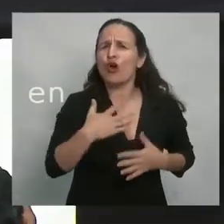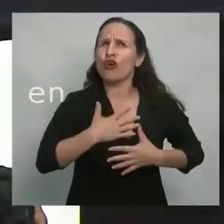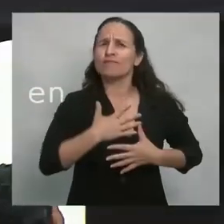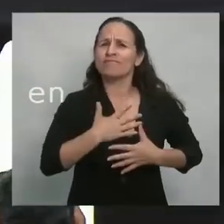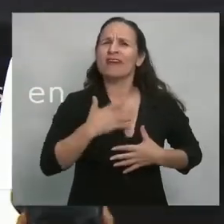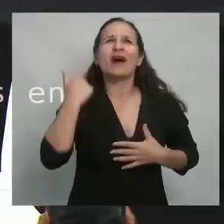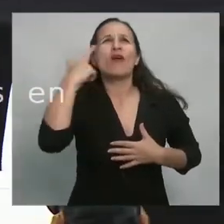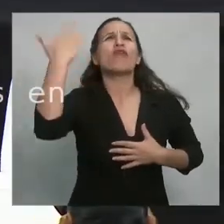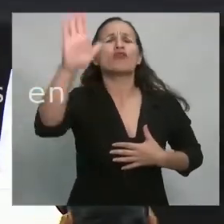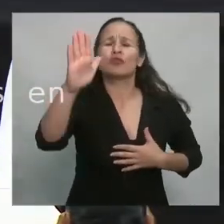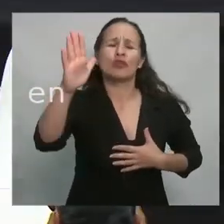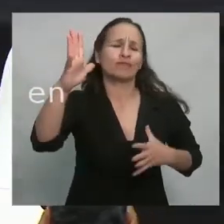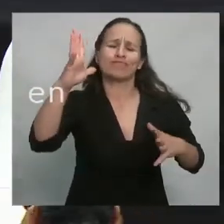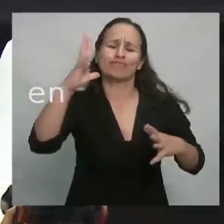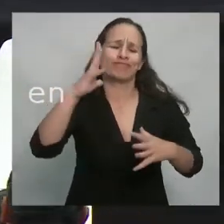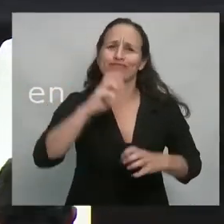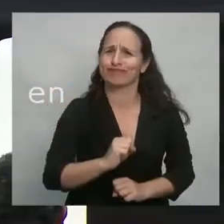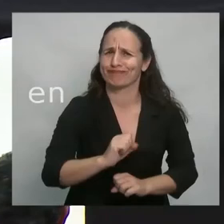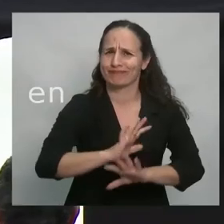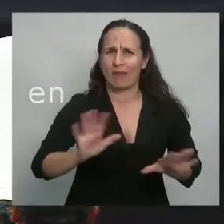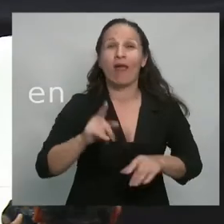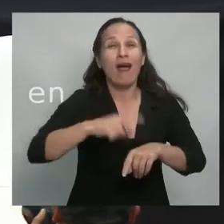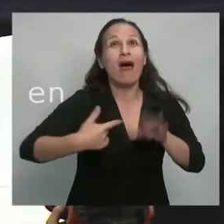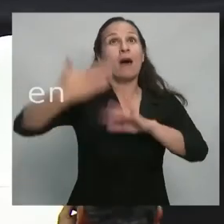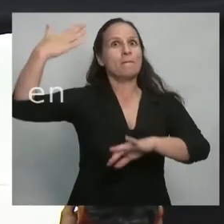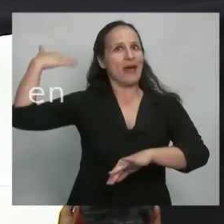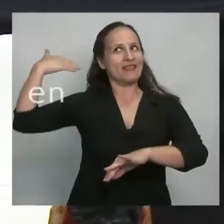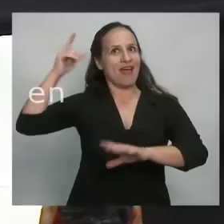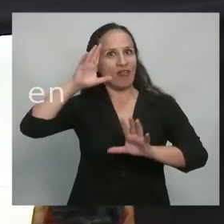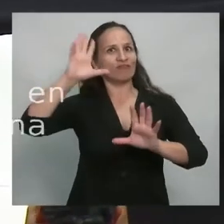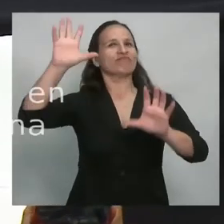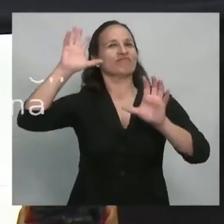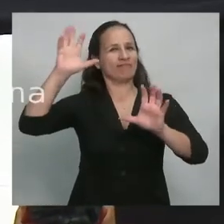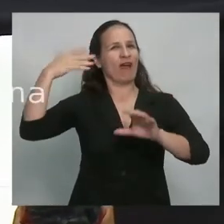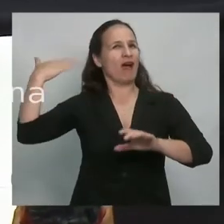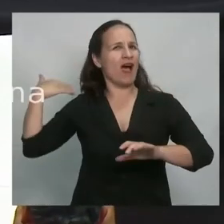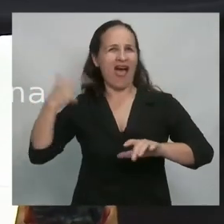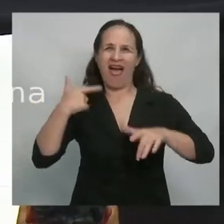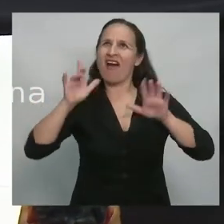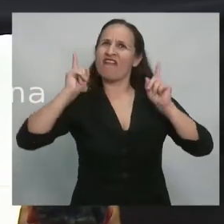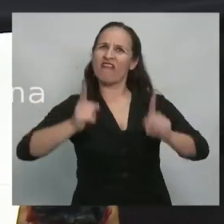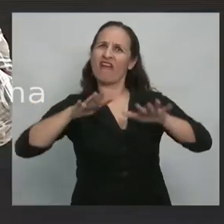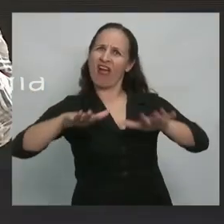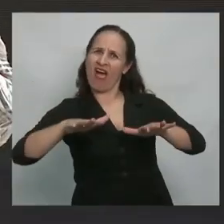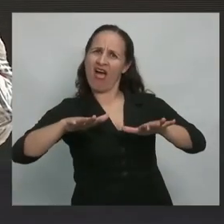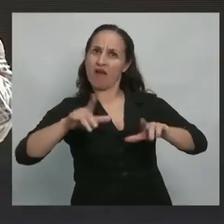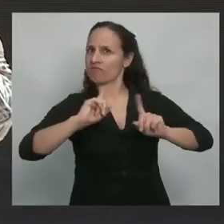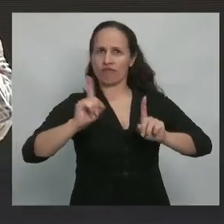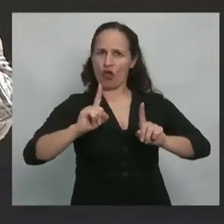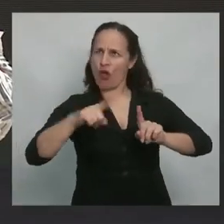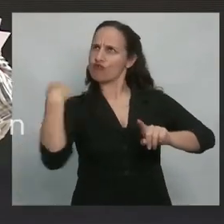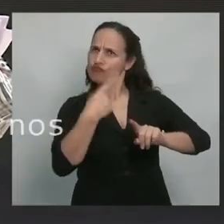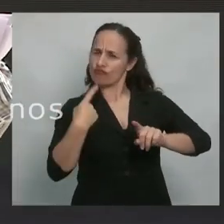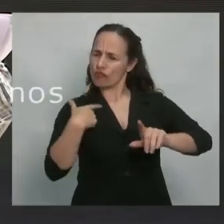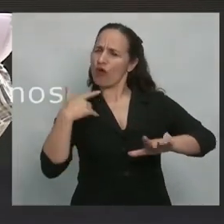task to remind ourselves that we are not immobile and to participate in creating a momentum